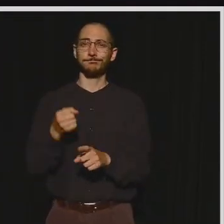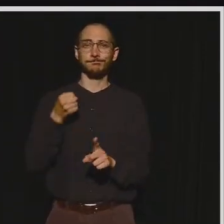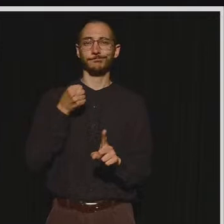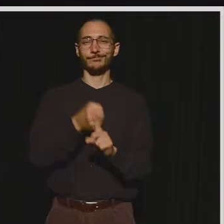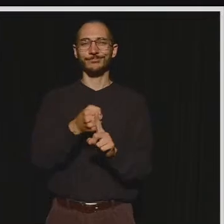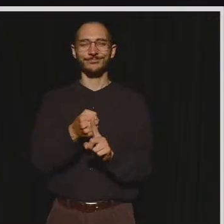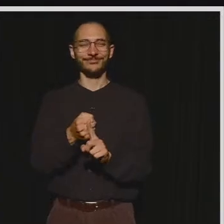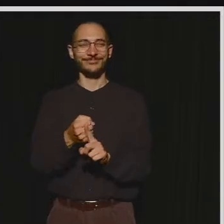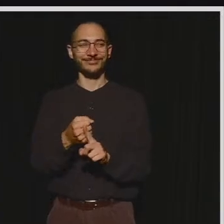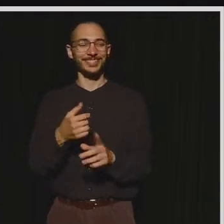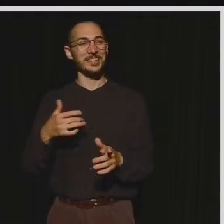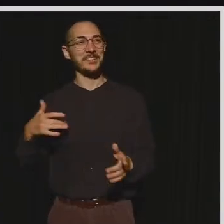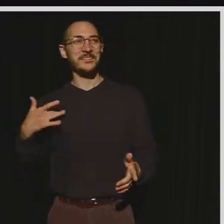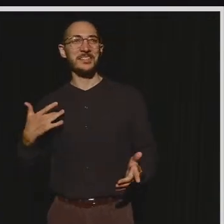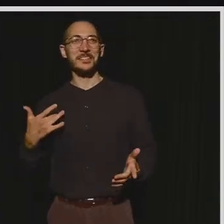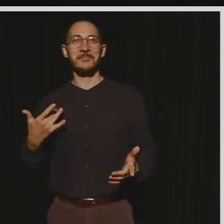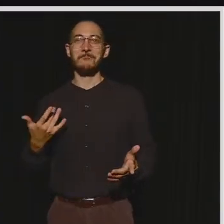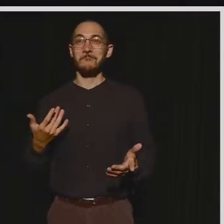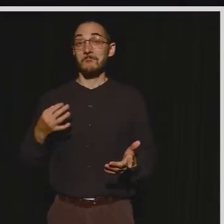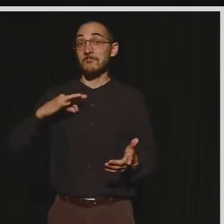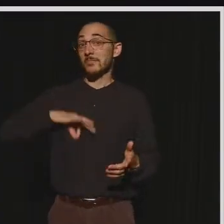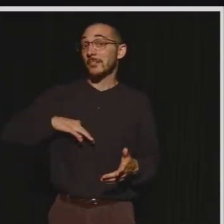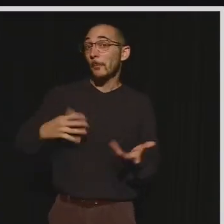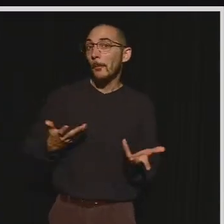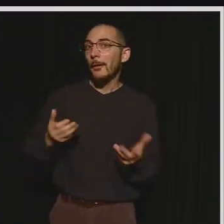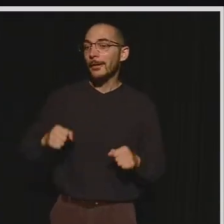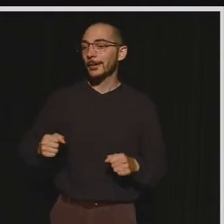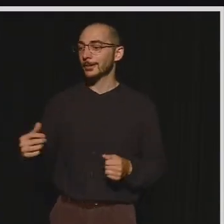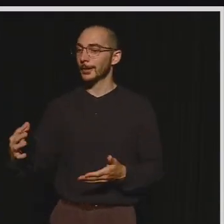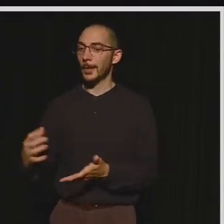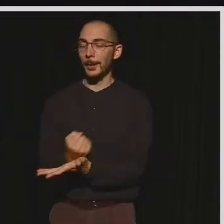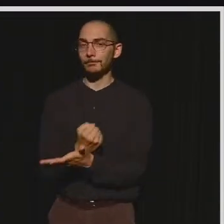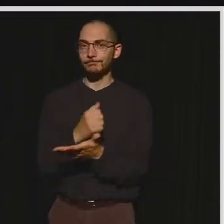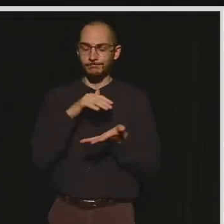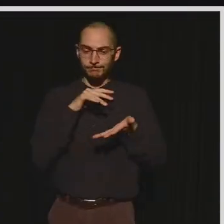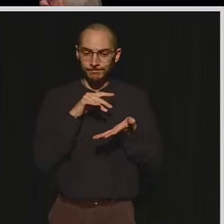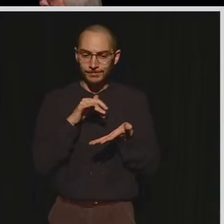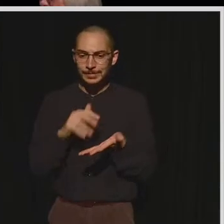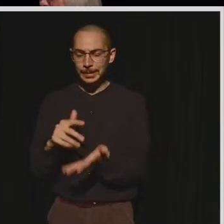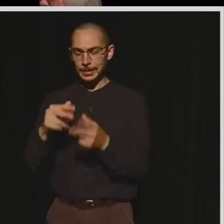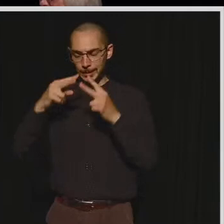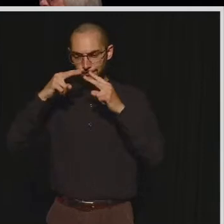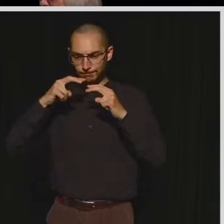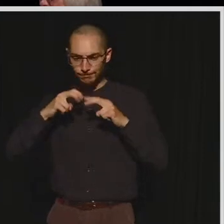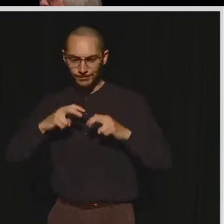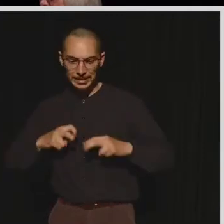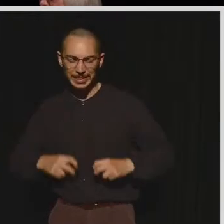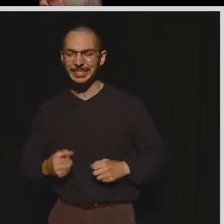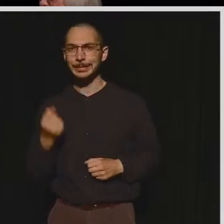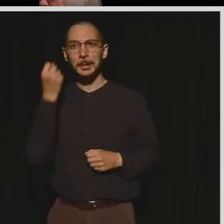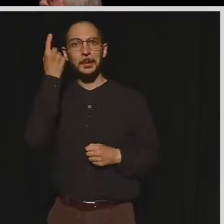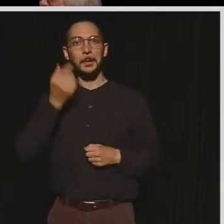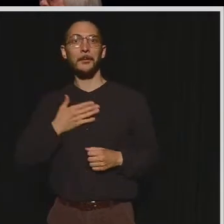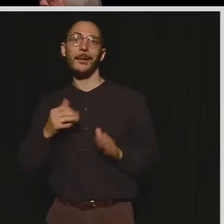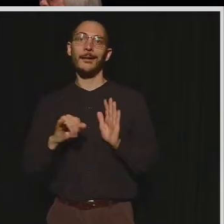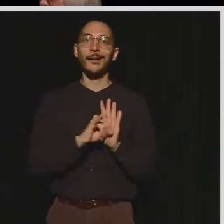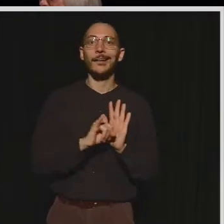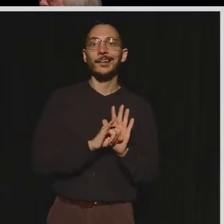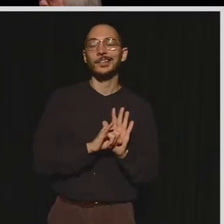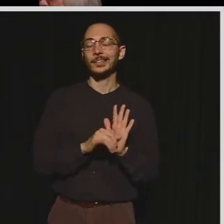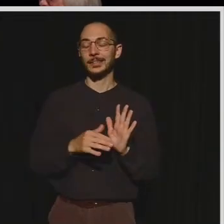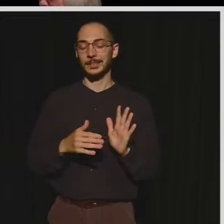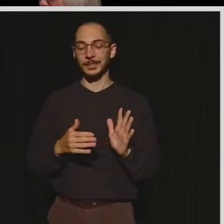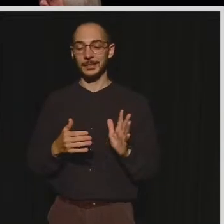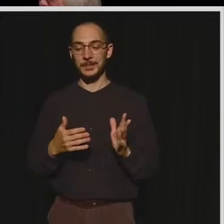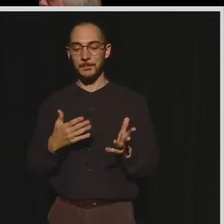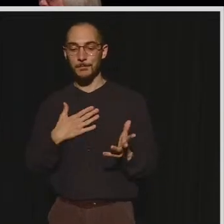study this. I can really, really get to the roots of my own identity and what is important. And that's when I'm going to like push out